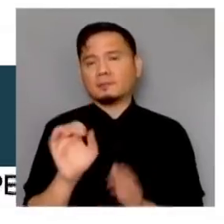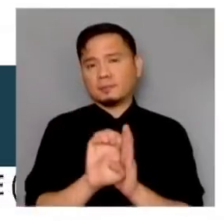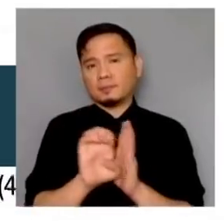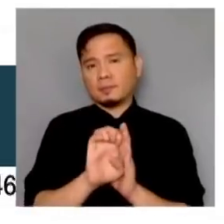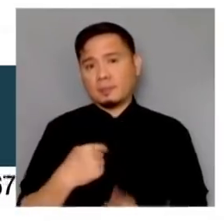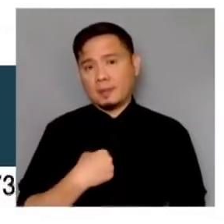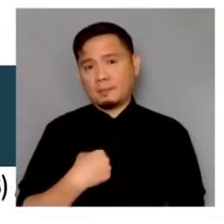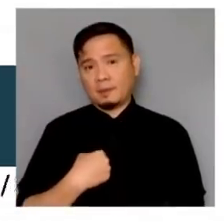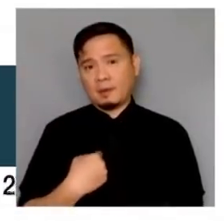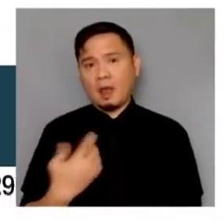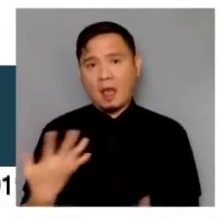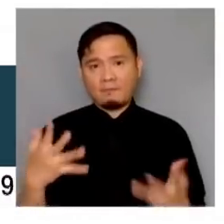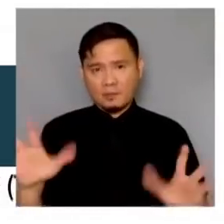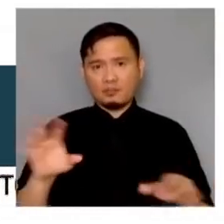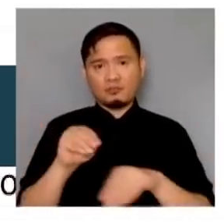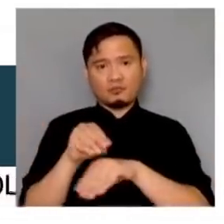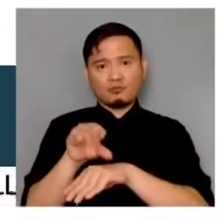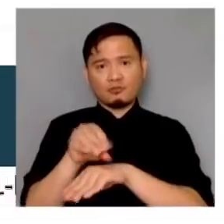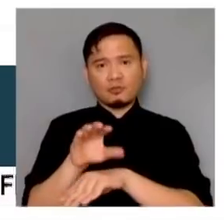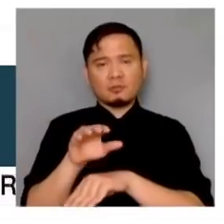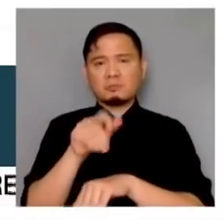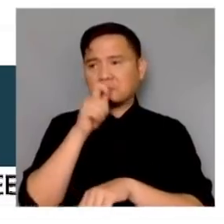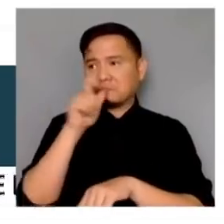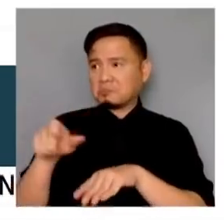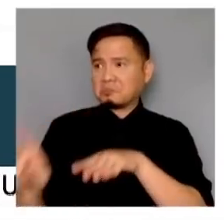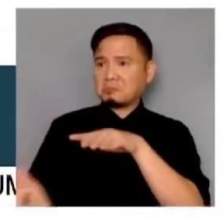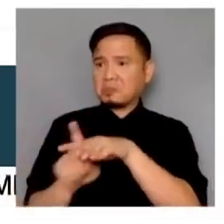if ako, I advise the group, do not attend if we do not know